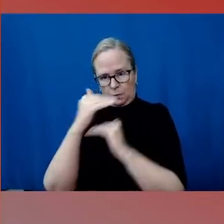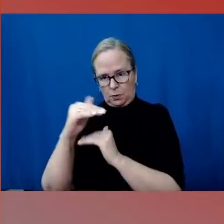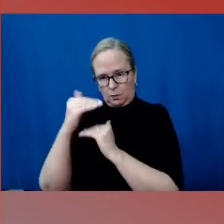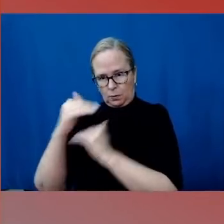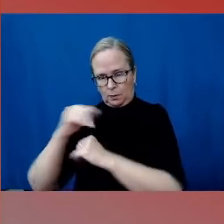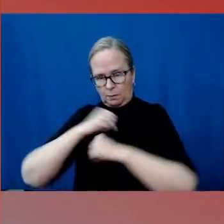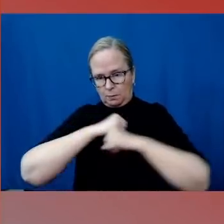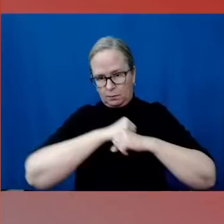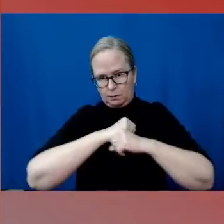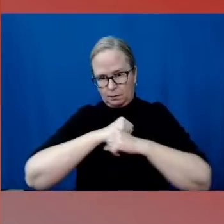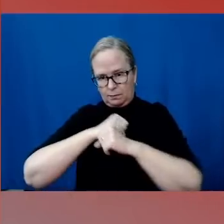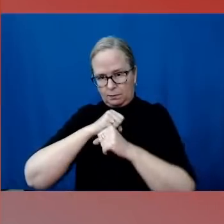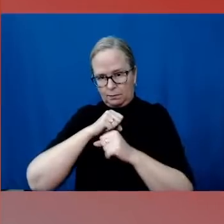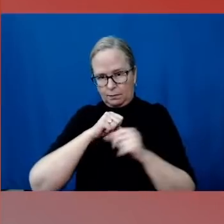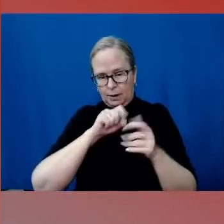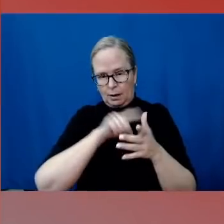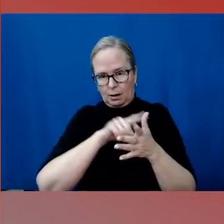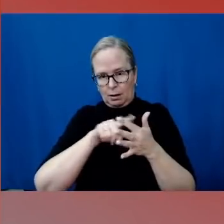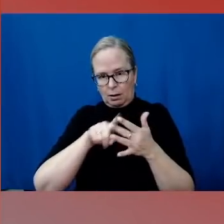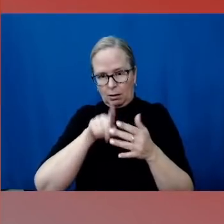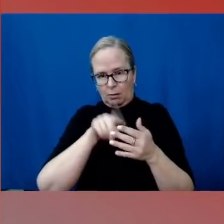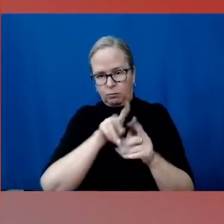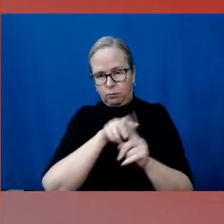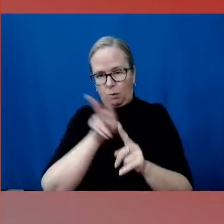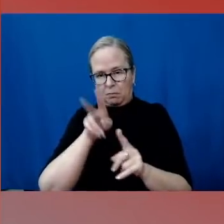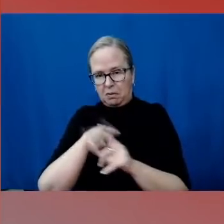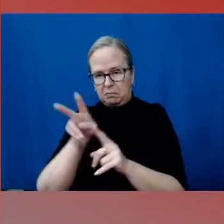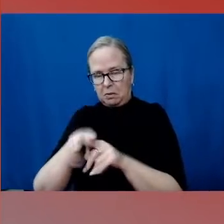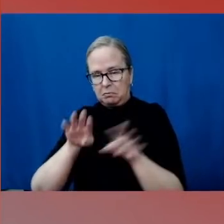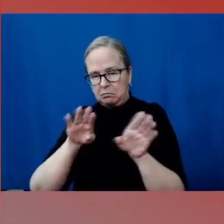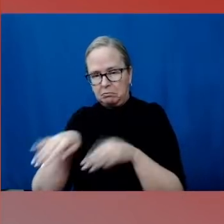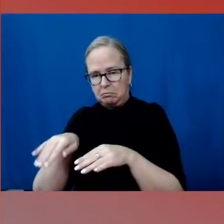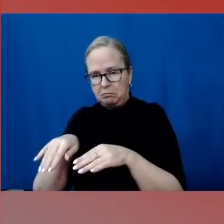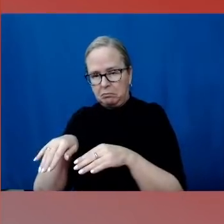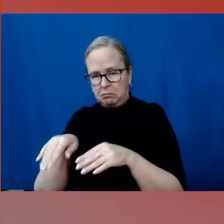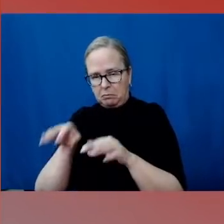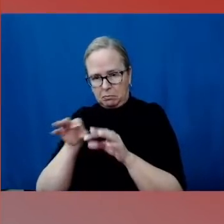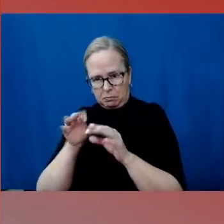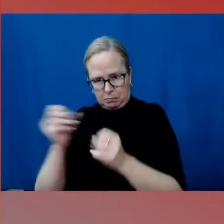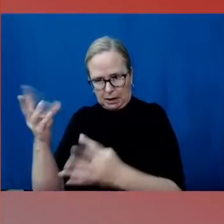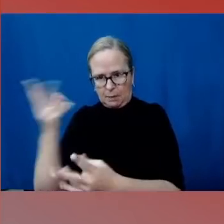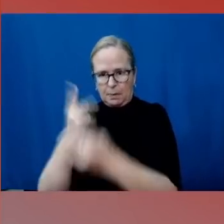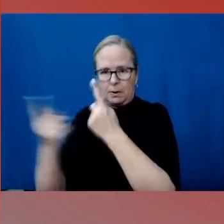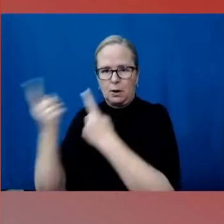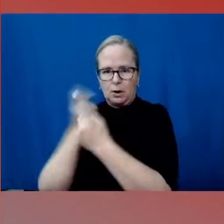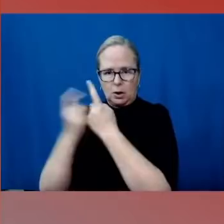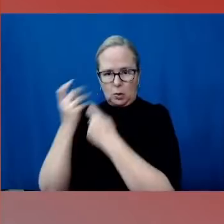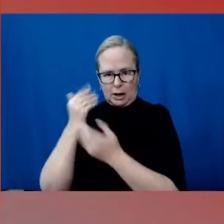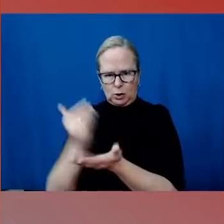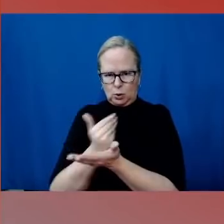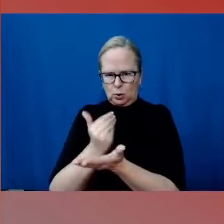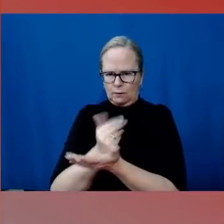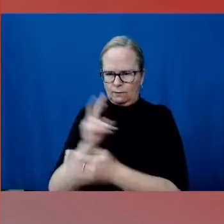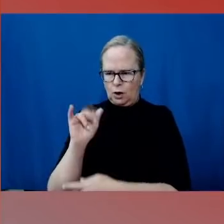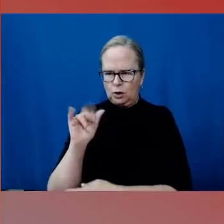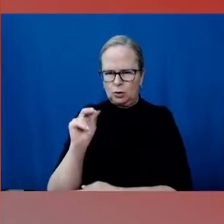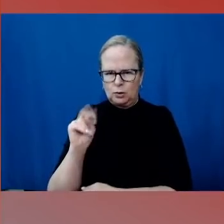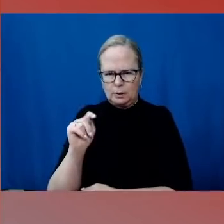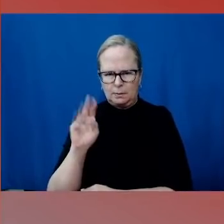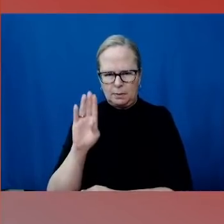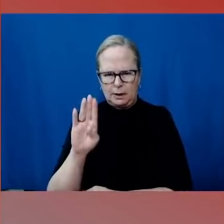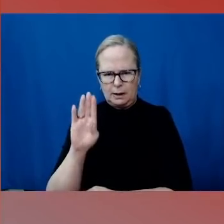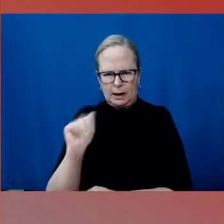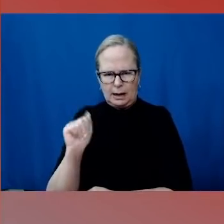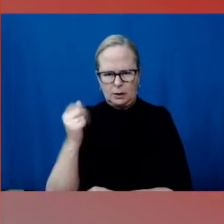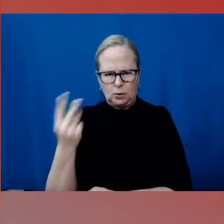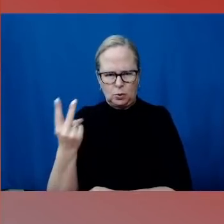of protection being removed. We're getting a lot of questions around the cultivation of new variants